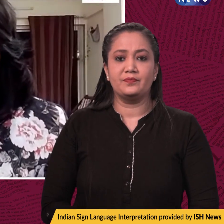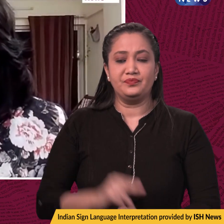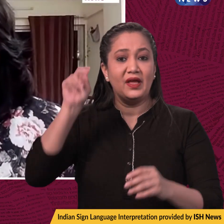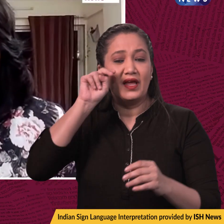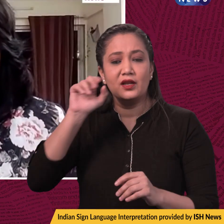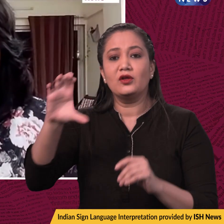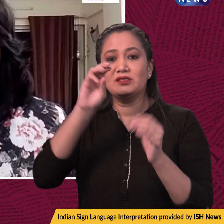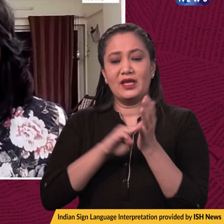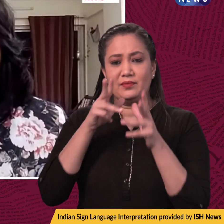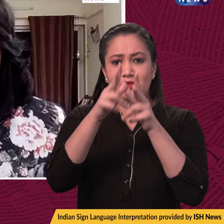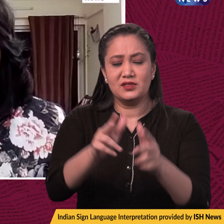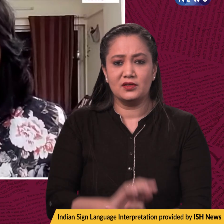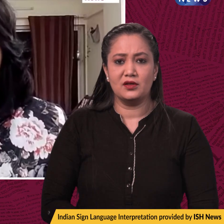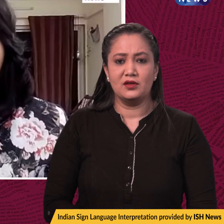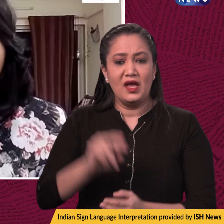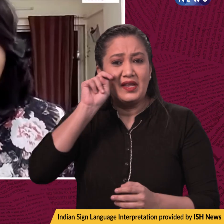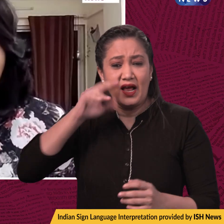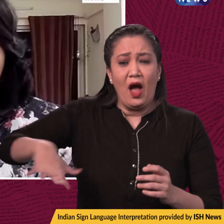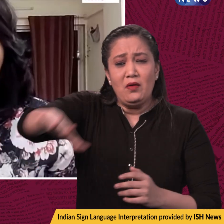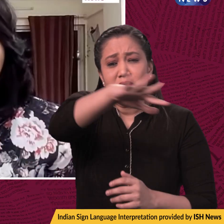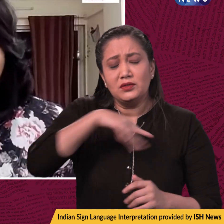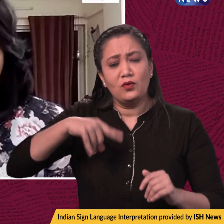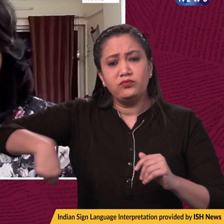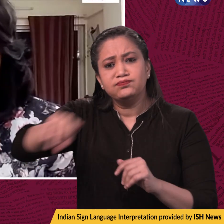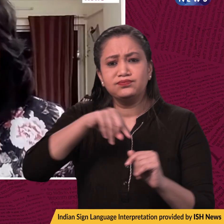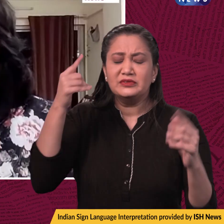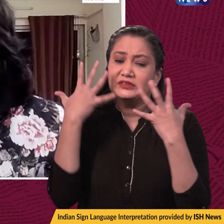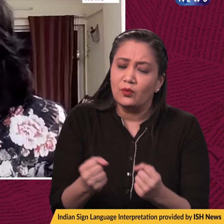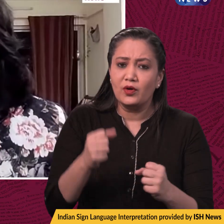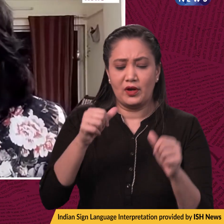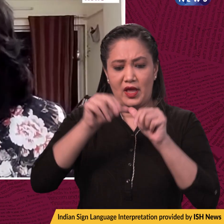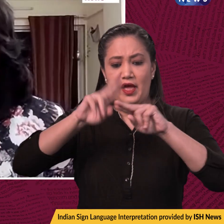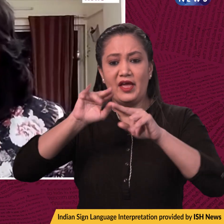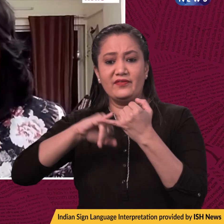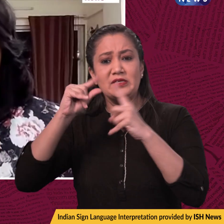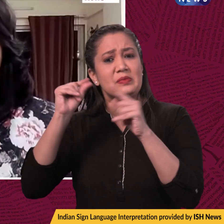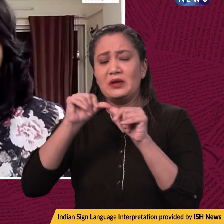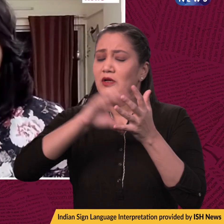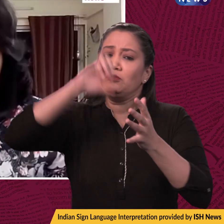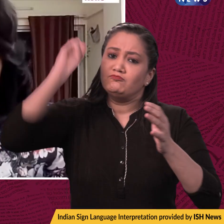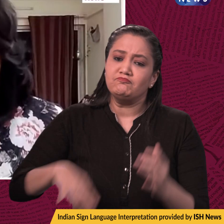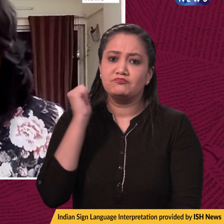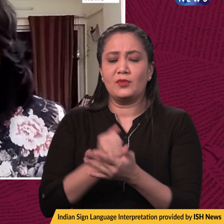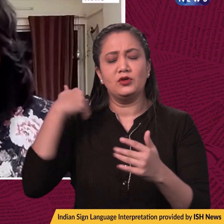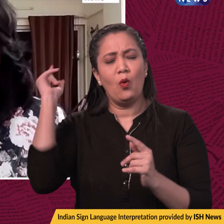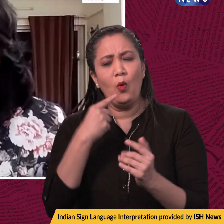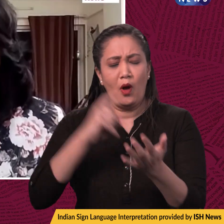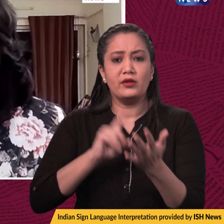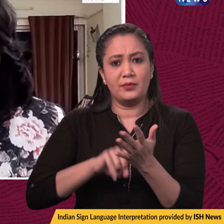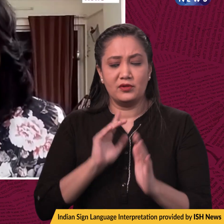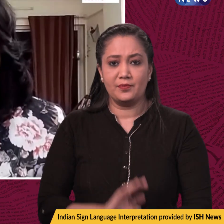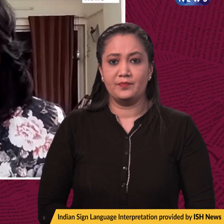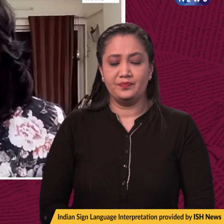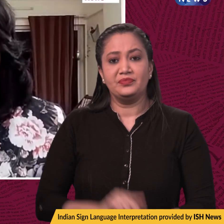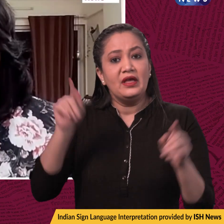Now, Nagaland CM said the entire Naga society had been calling for AFSPA to be repealed. The